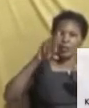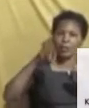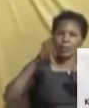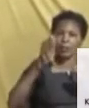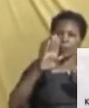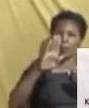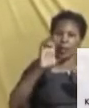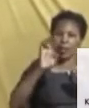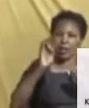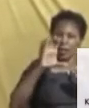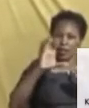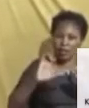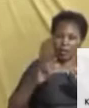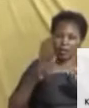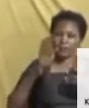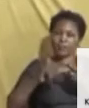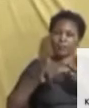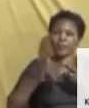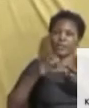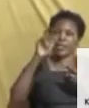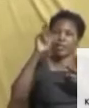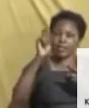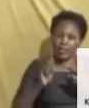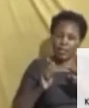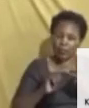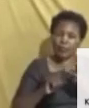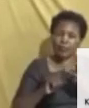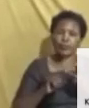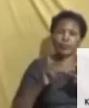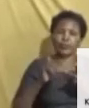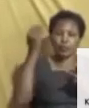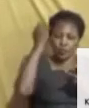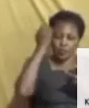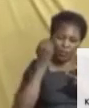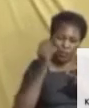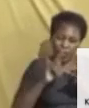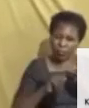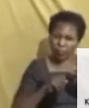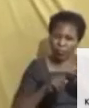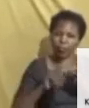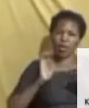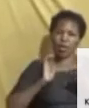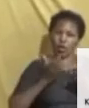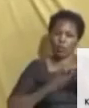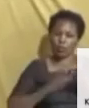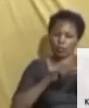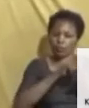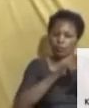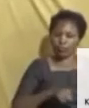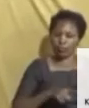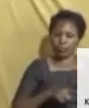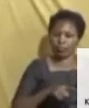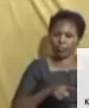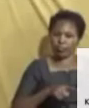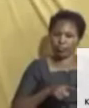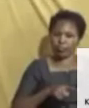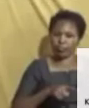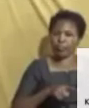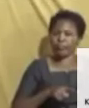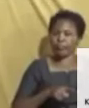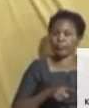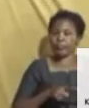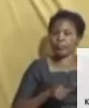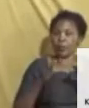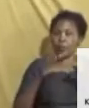the executive, the judiciary, the commissions, amongst others.